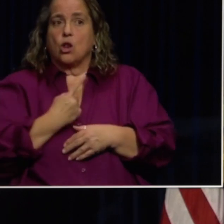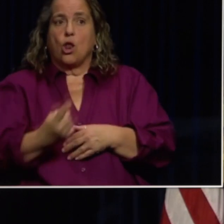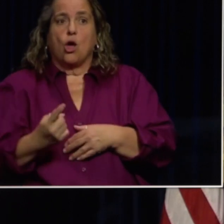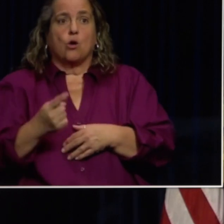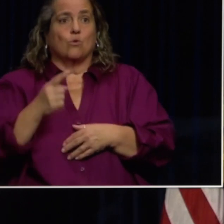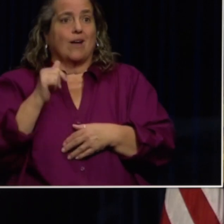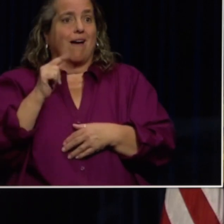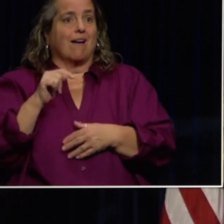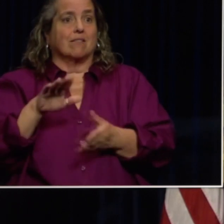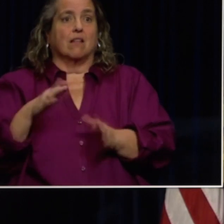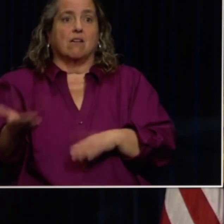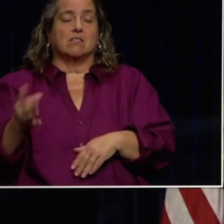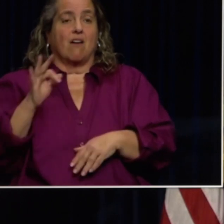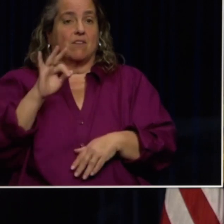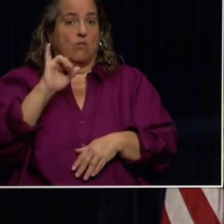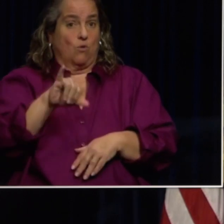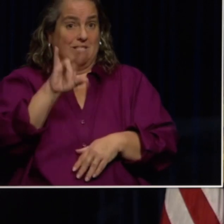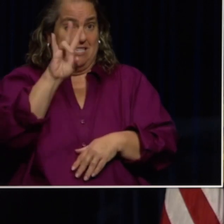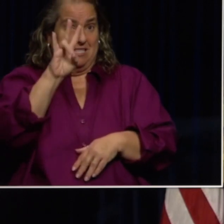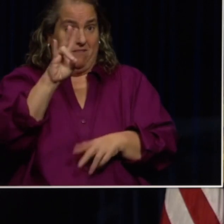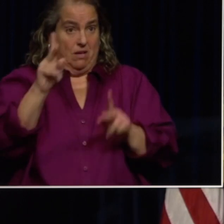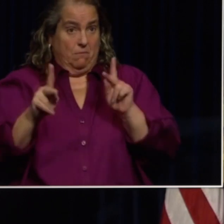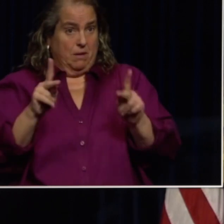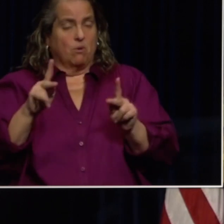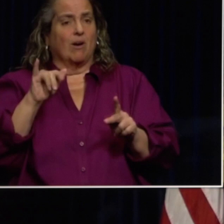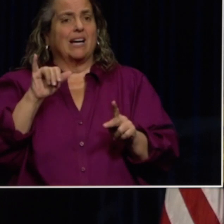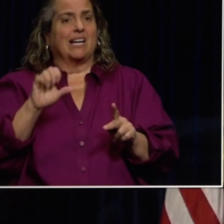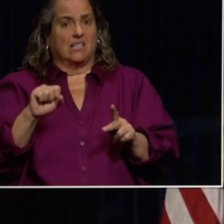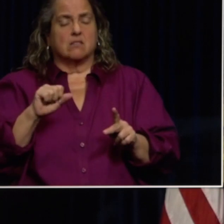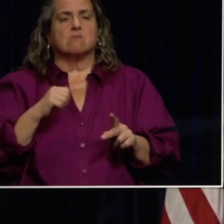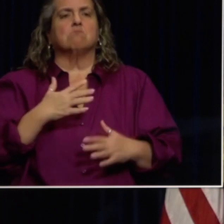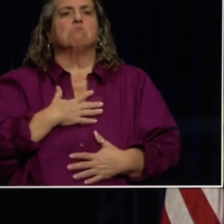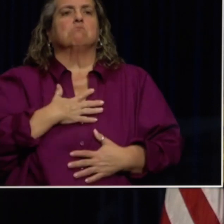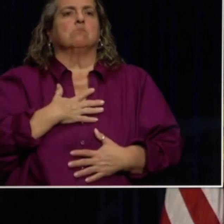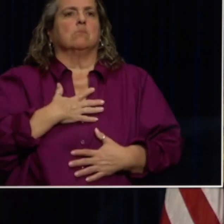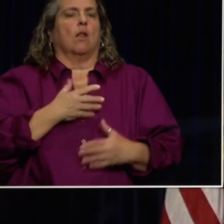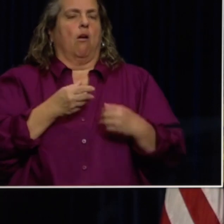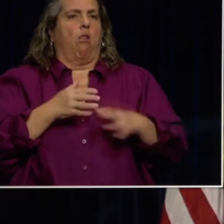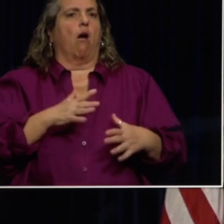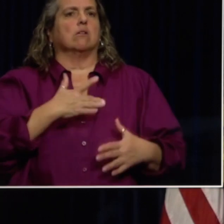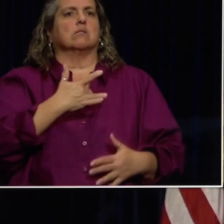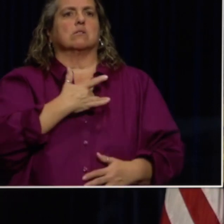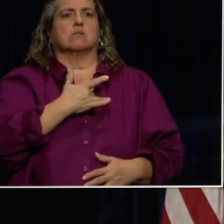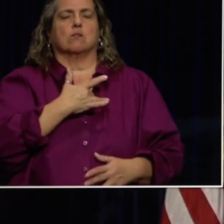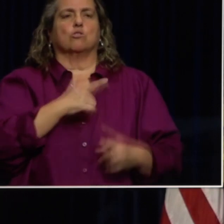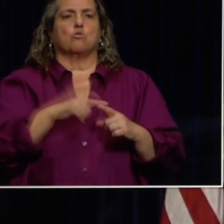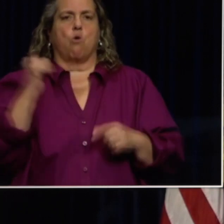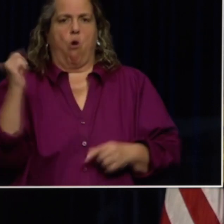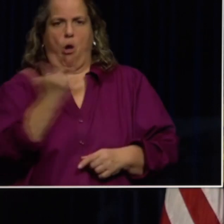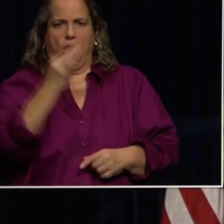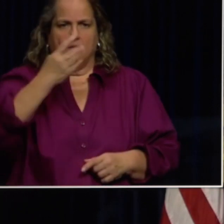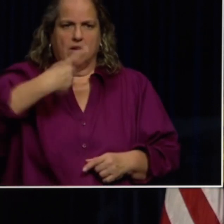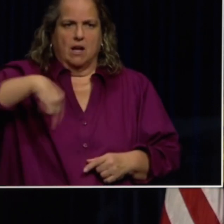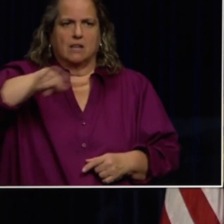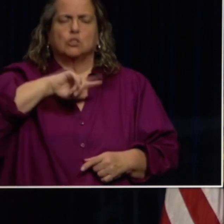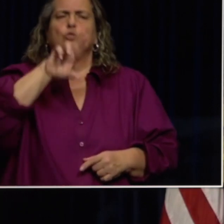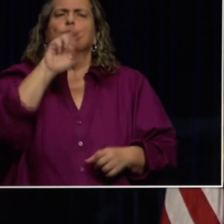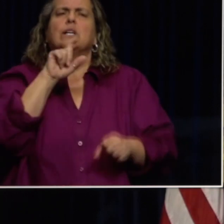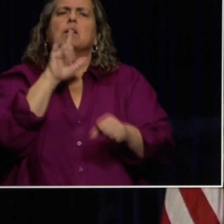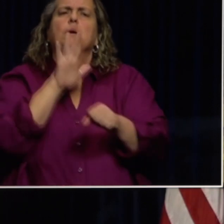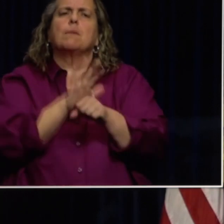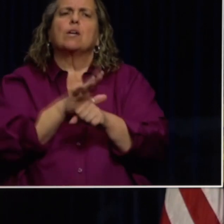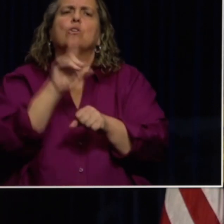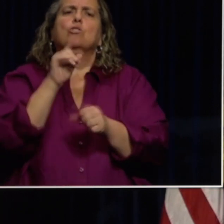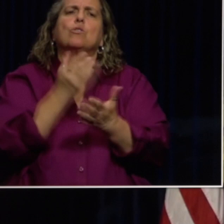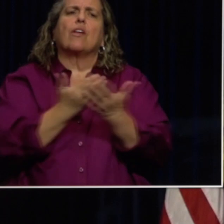COVID-19 pandemic. No new Eastern Kentucky counties were announced in his list, although several counties were yet to be confirmed. The only Eastern